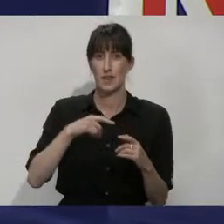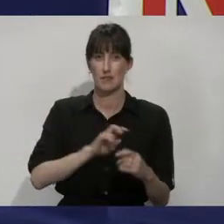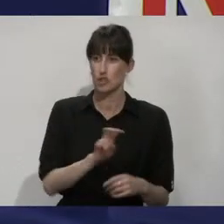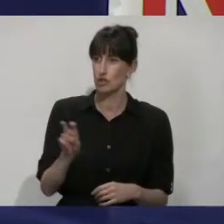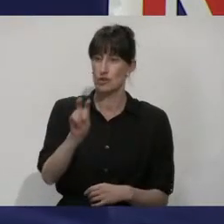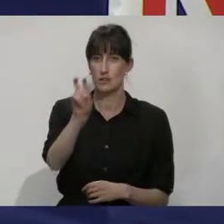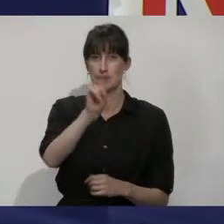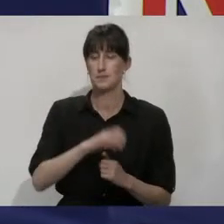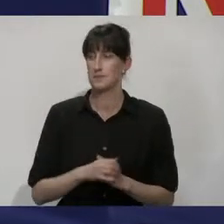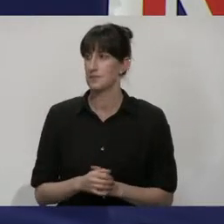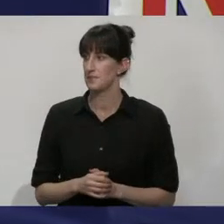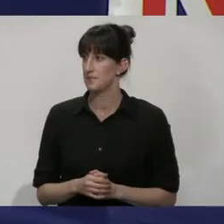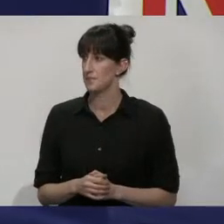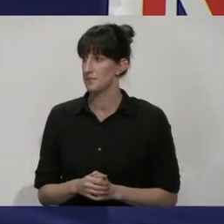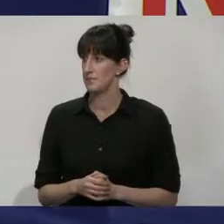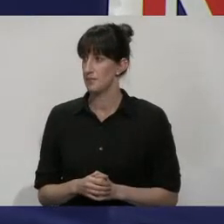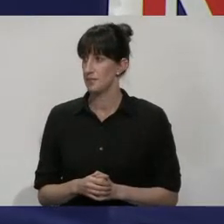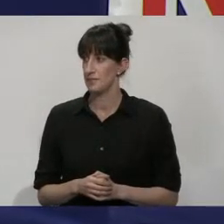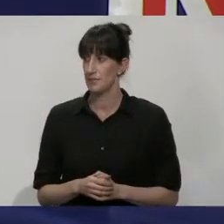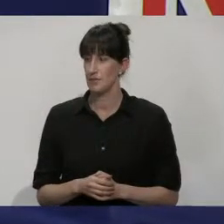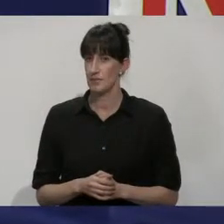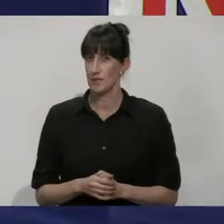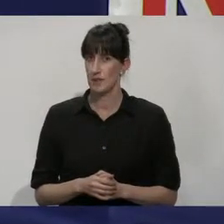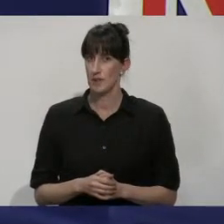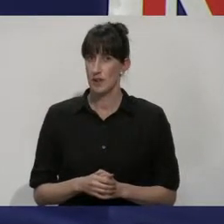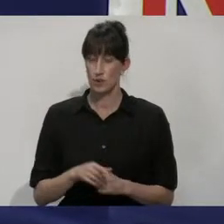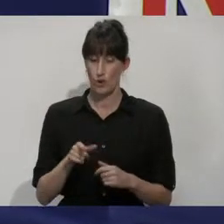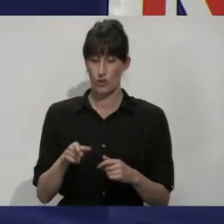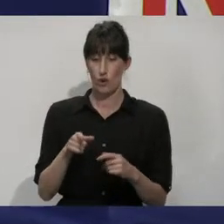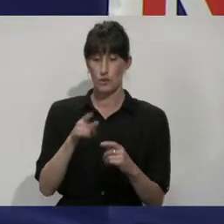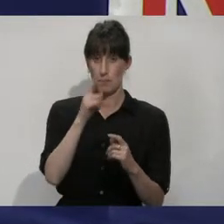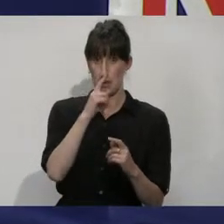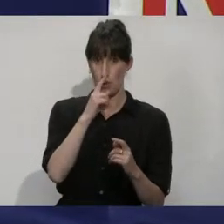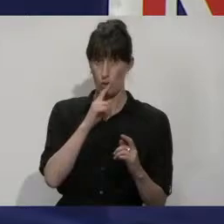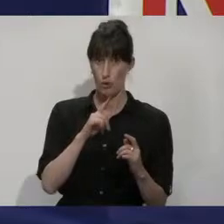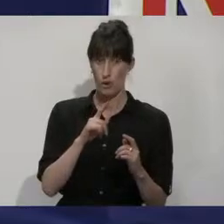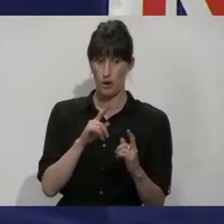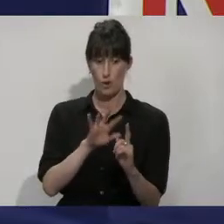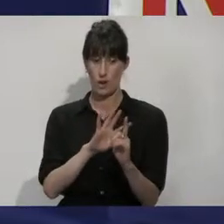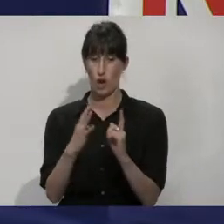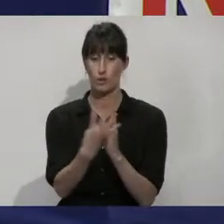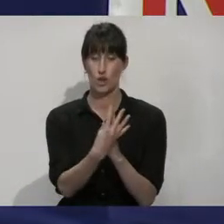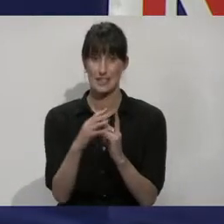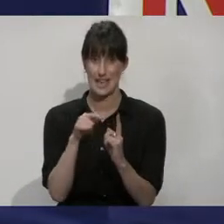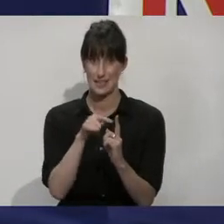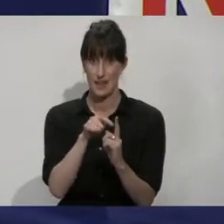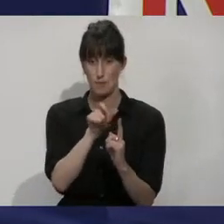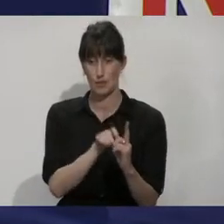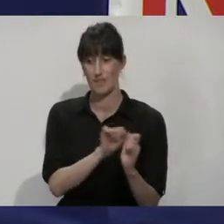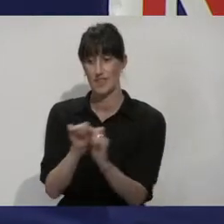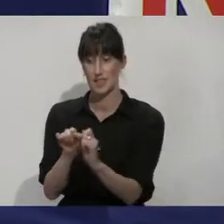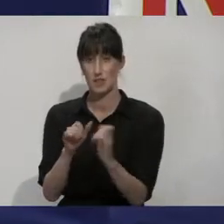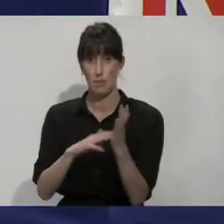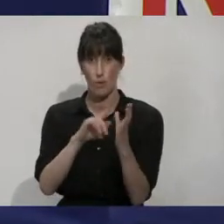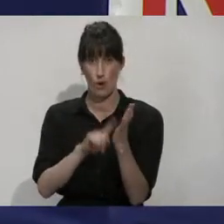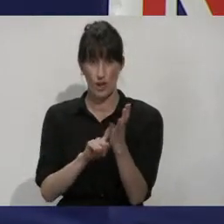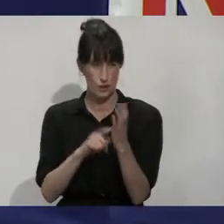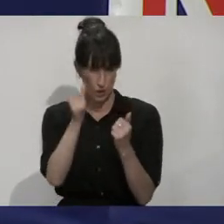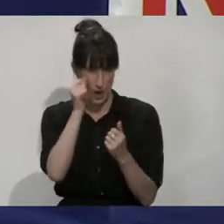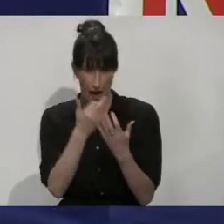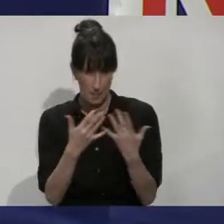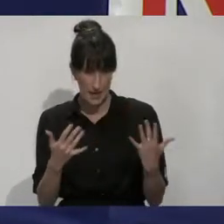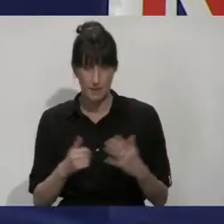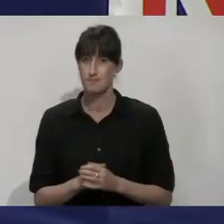many, what kind of circle, how many of those close contacts are casual contacts? You don't have that detail at the moment? I don't at the moment.